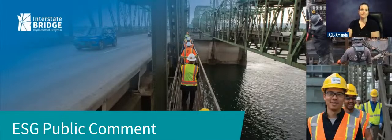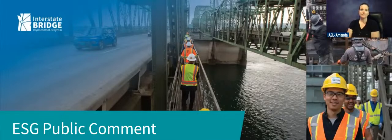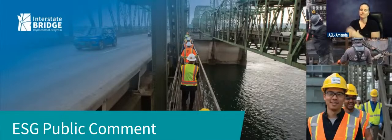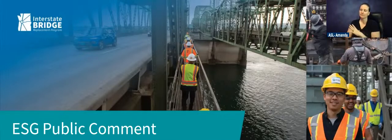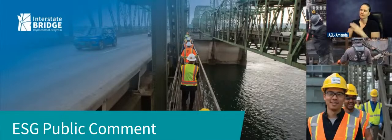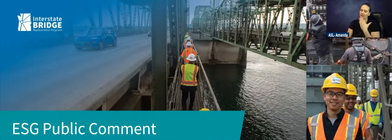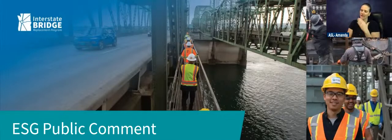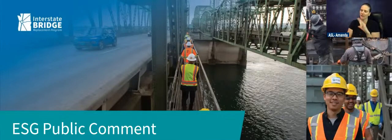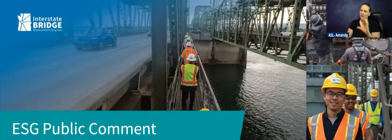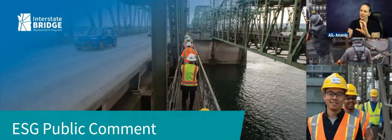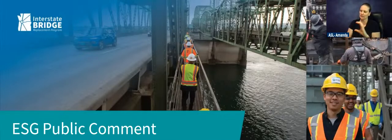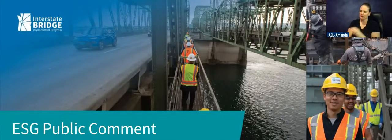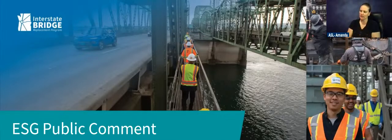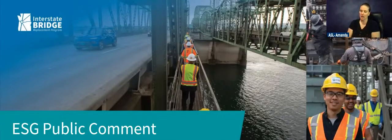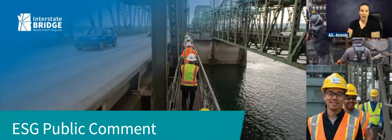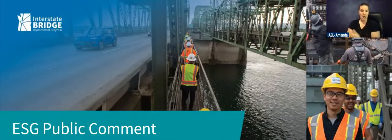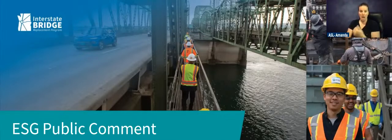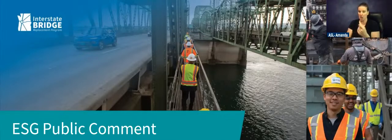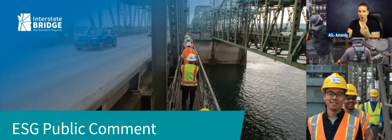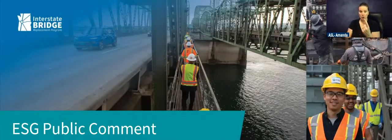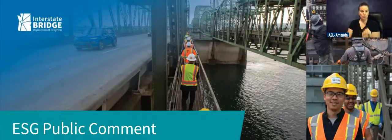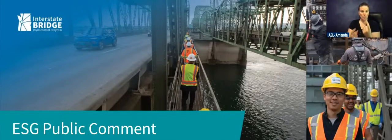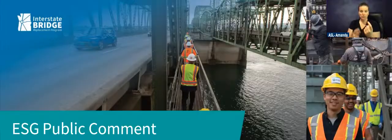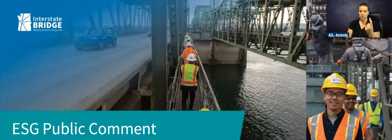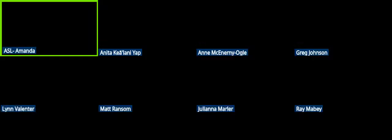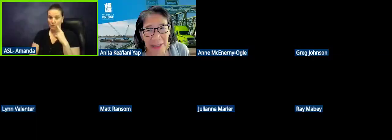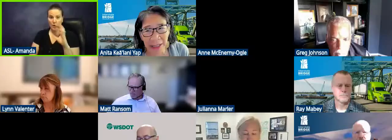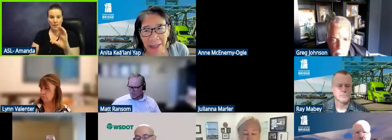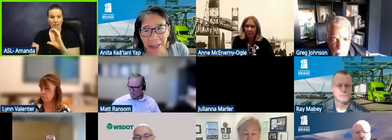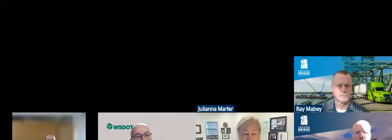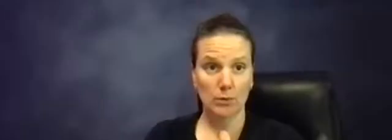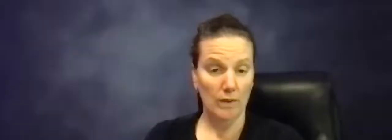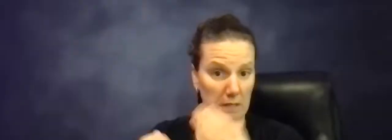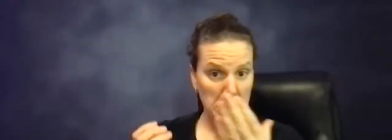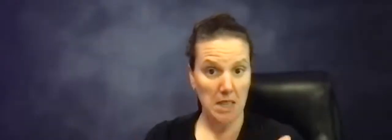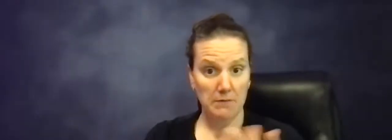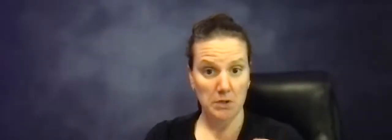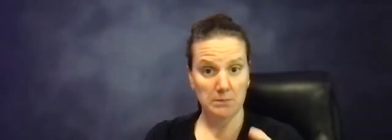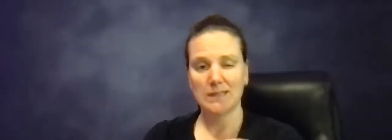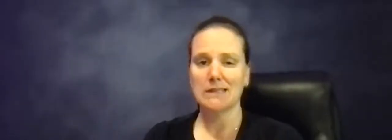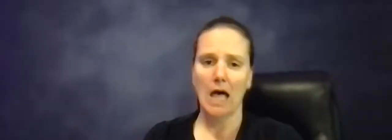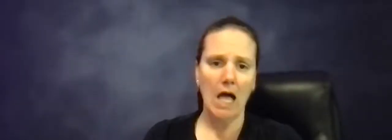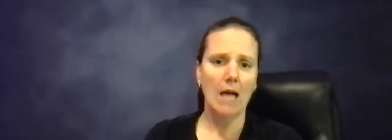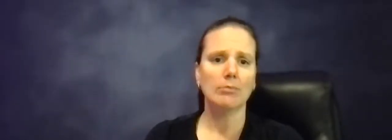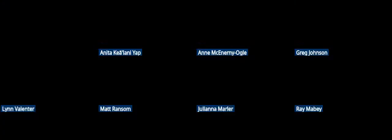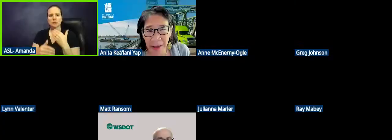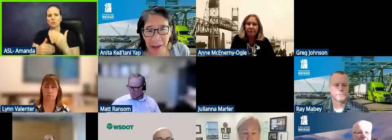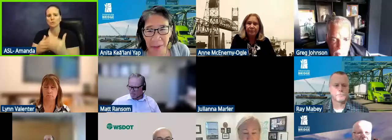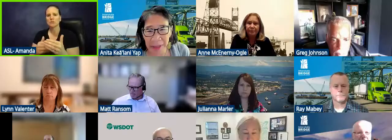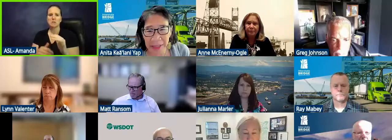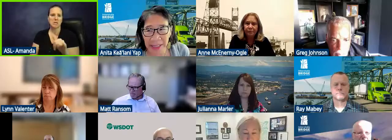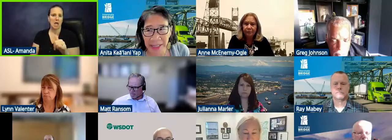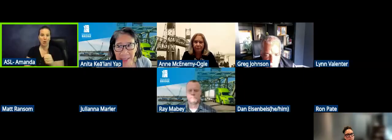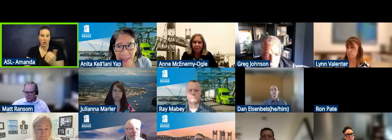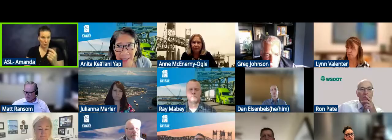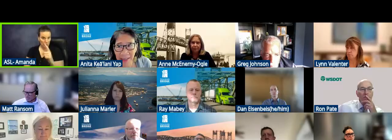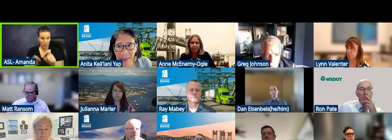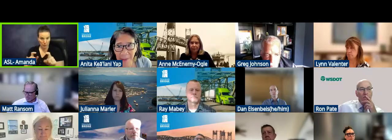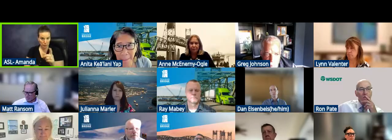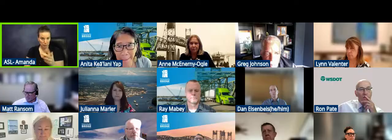Casey. Any questions for Casey on delivery, timing, sequencing, other